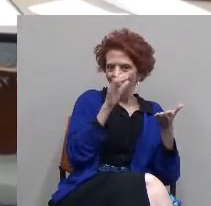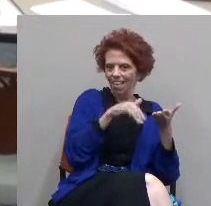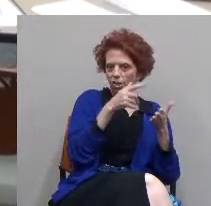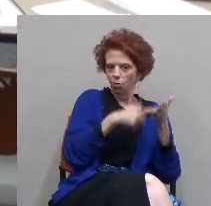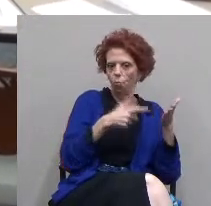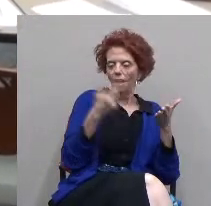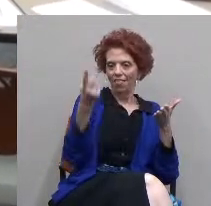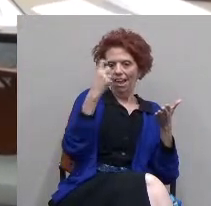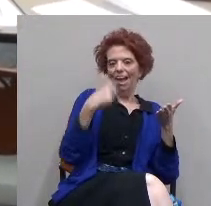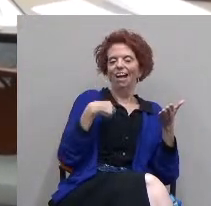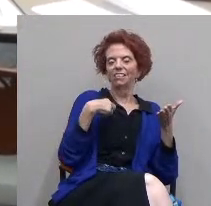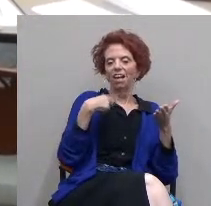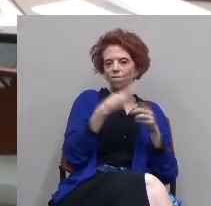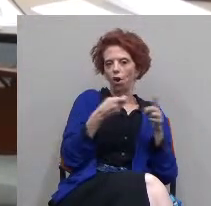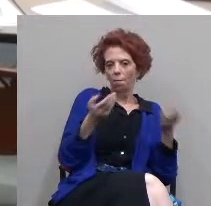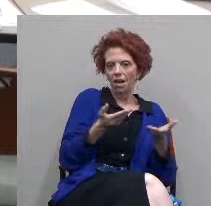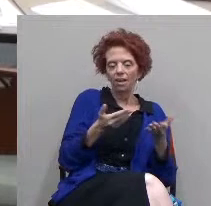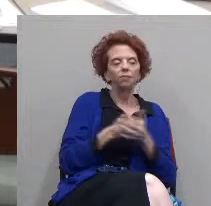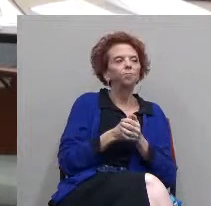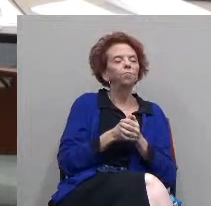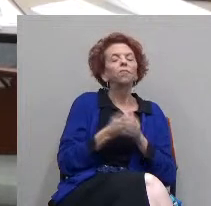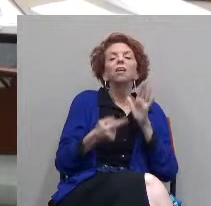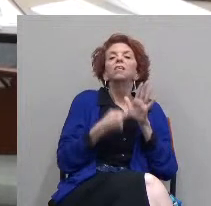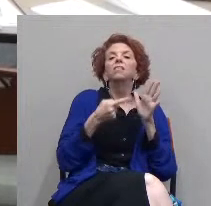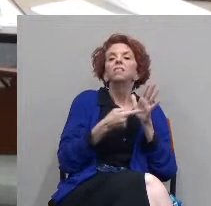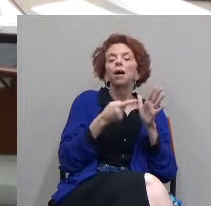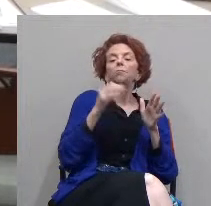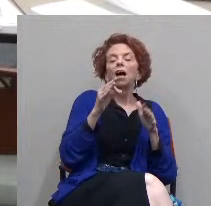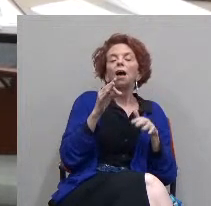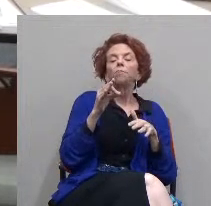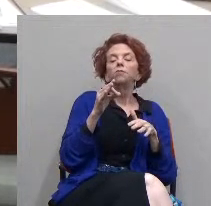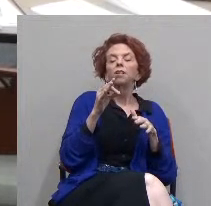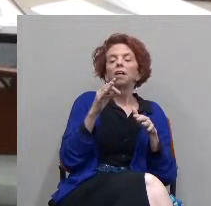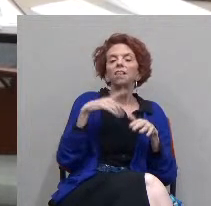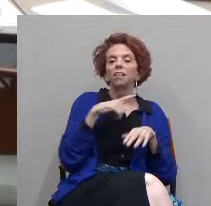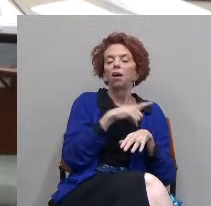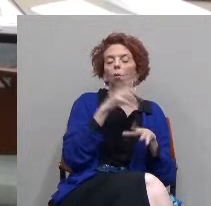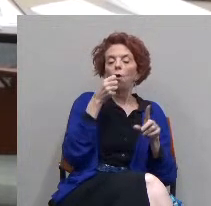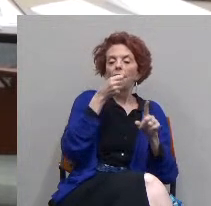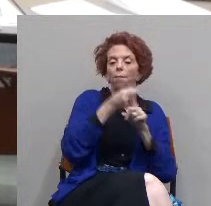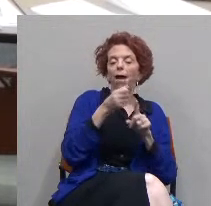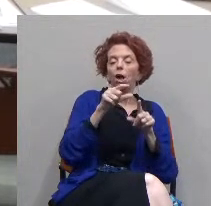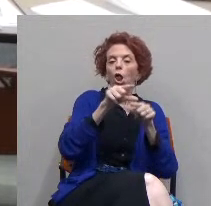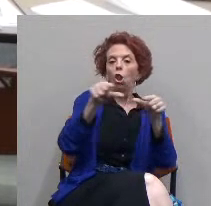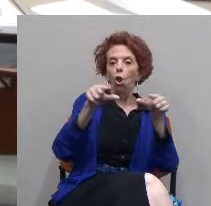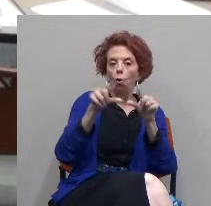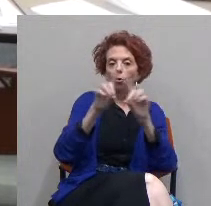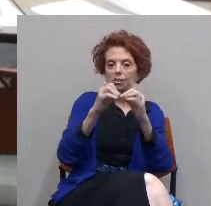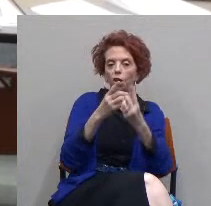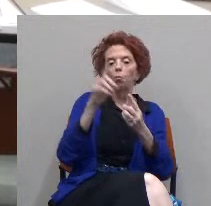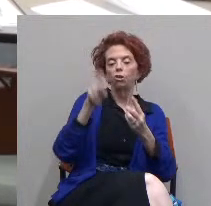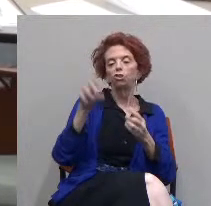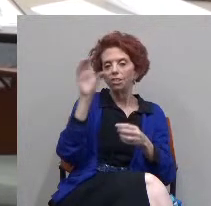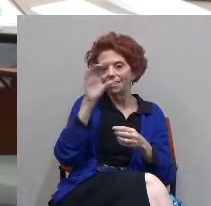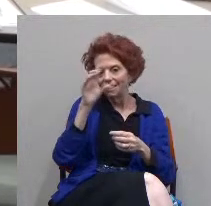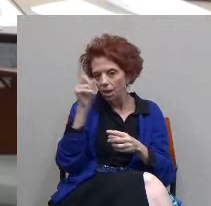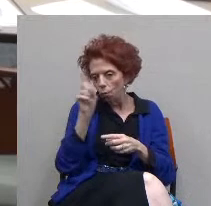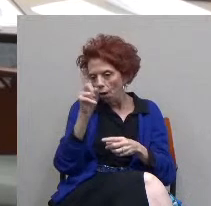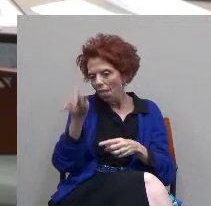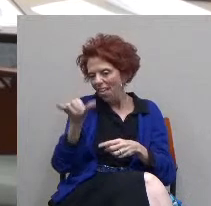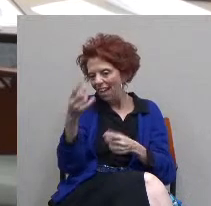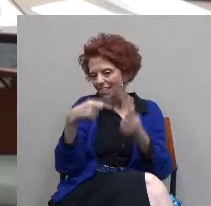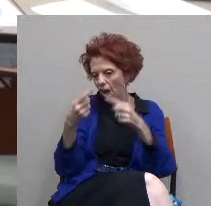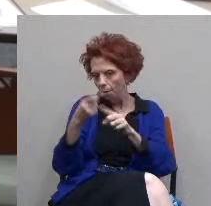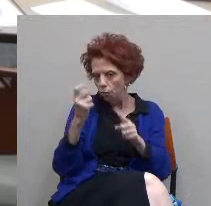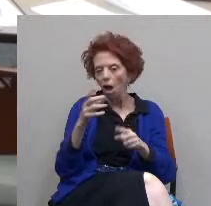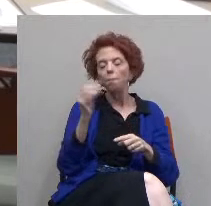what we're requested of. We will sometimes tell the legislative fiscal office, like, this would have an impact on local districts. You should probably see where that would come from.